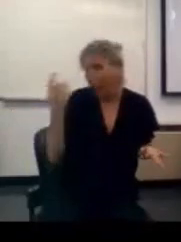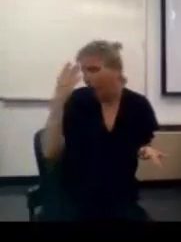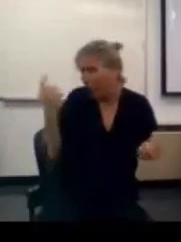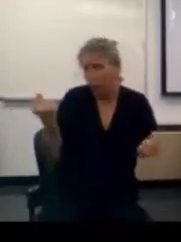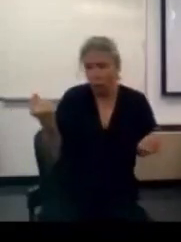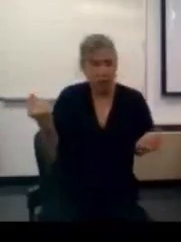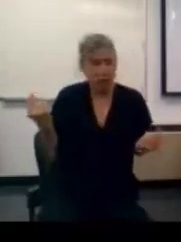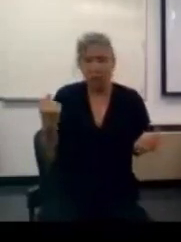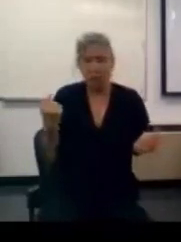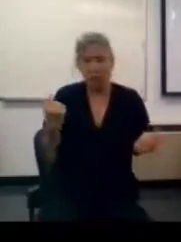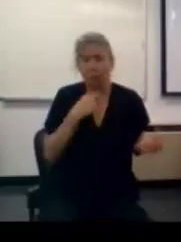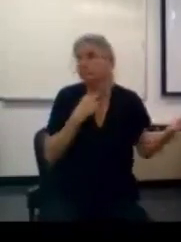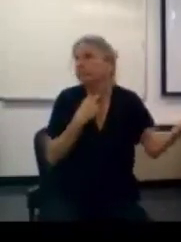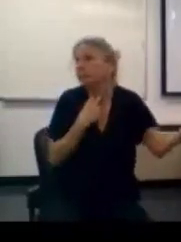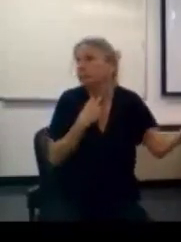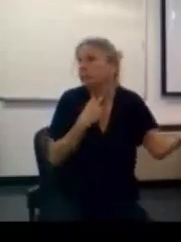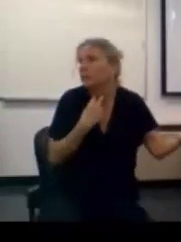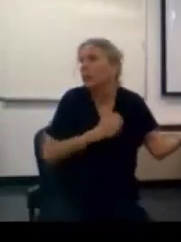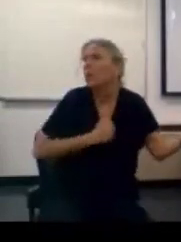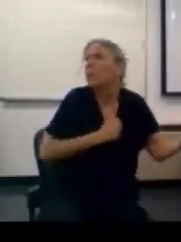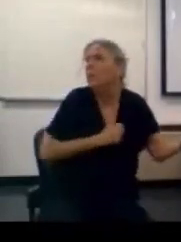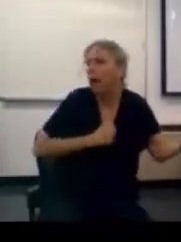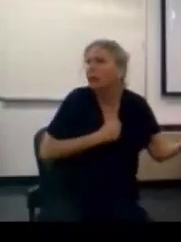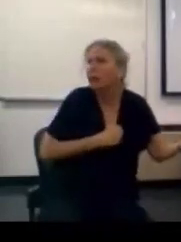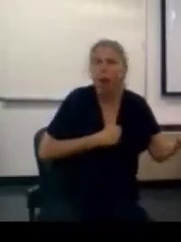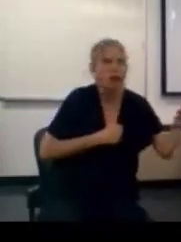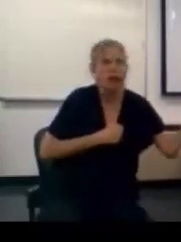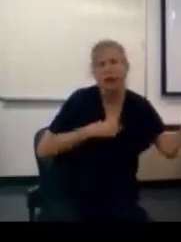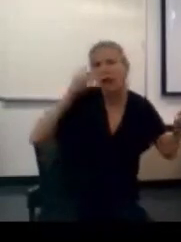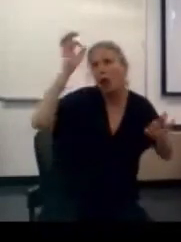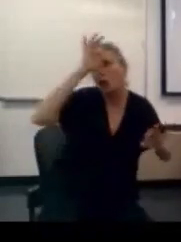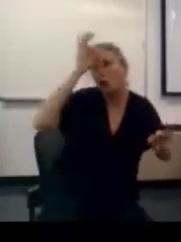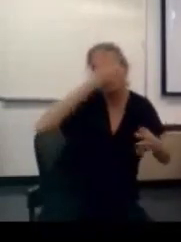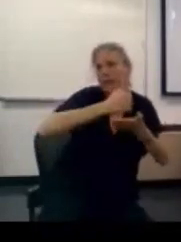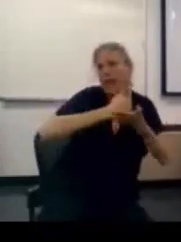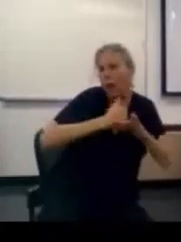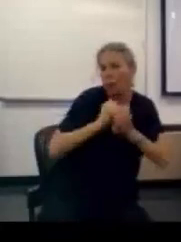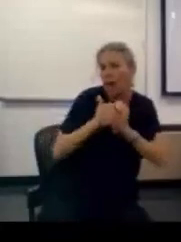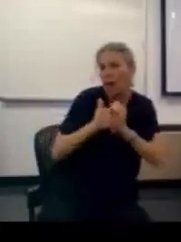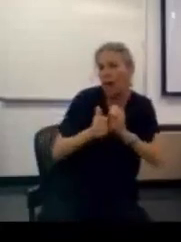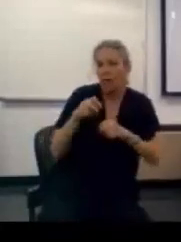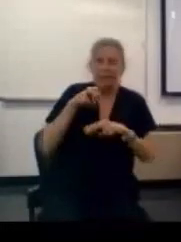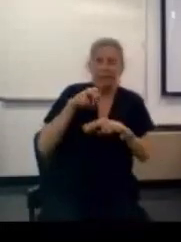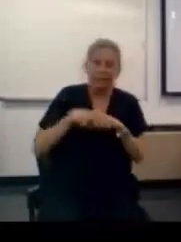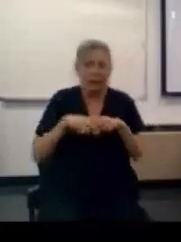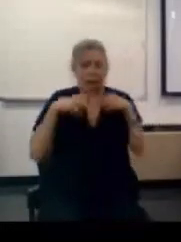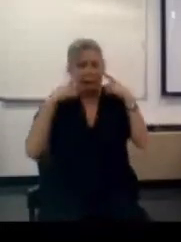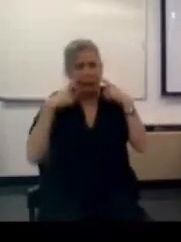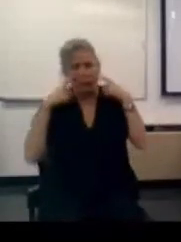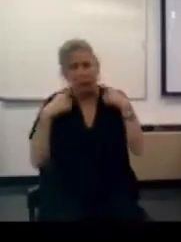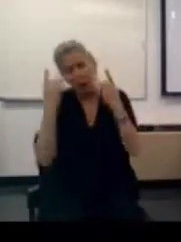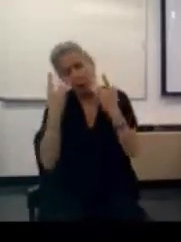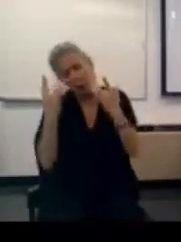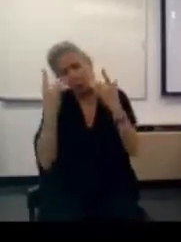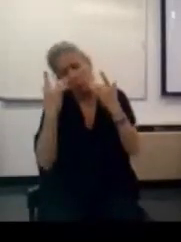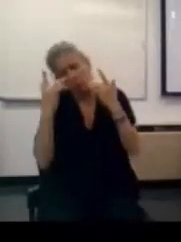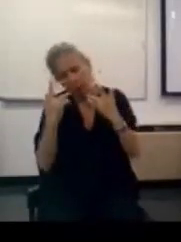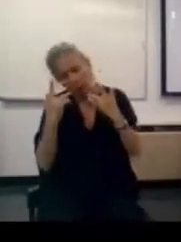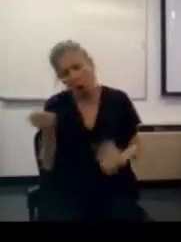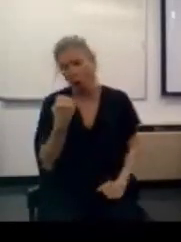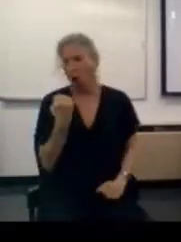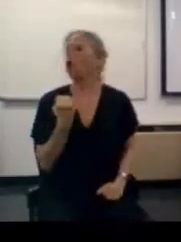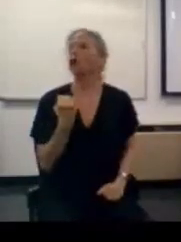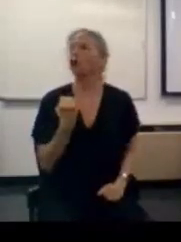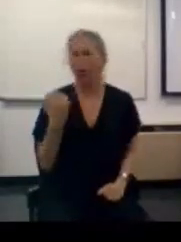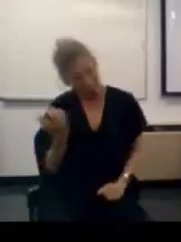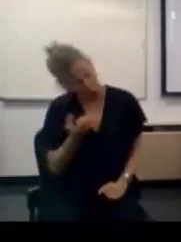know. She says, I really don't know. I'm really sorry. And she apologized. She had no clue. So I sat down, I'm